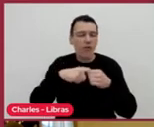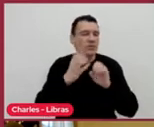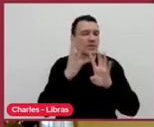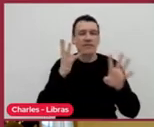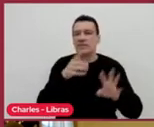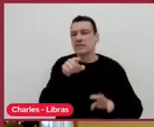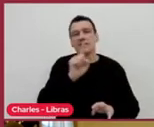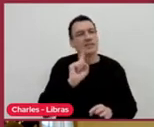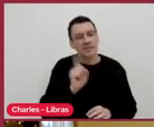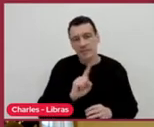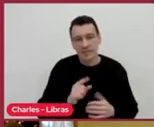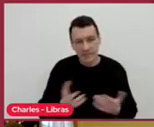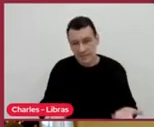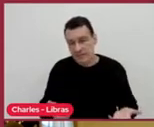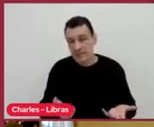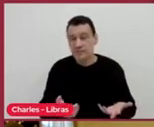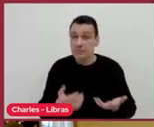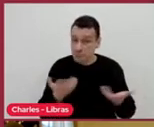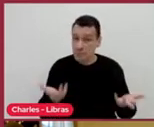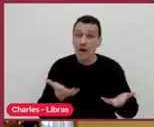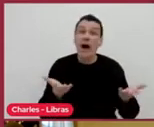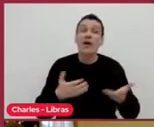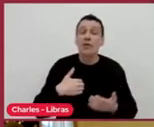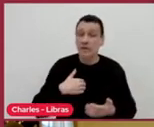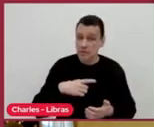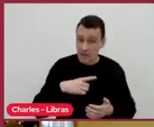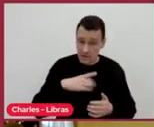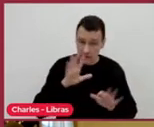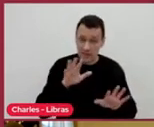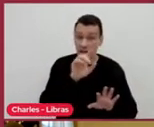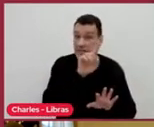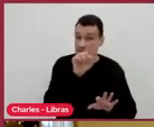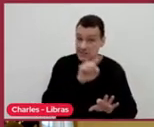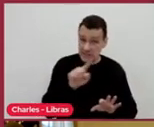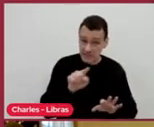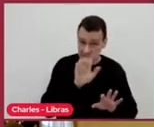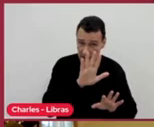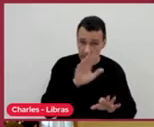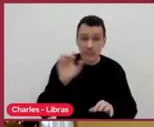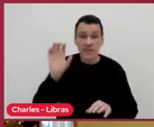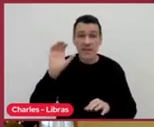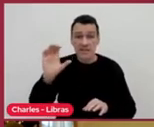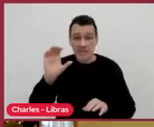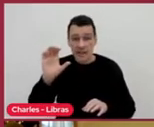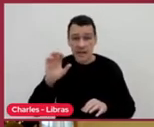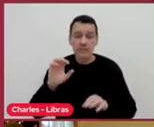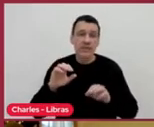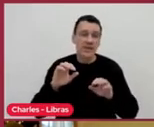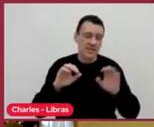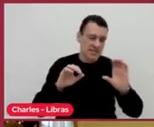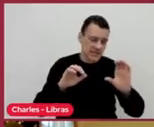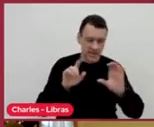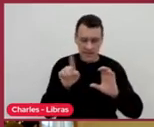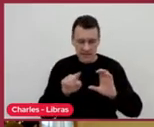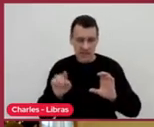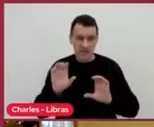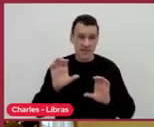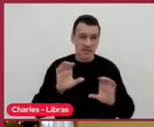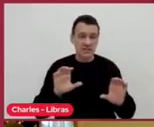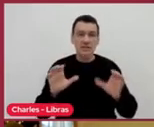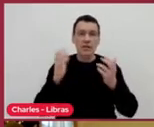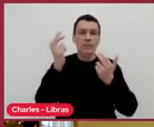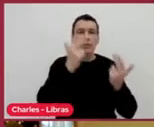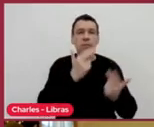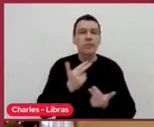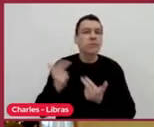So now I have Z and C and Z and C for both inputs. And now